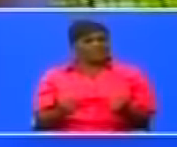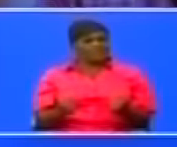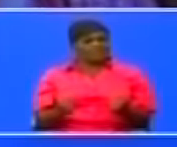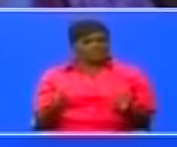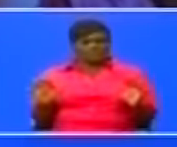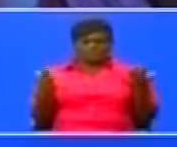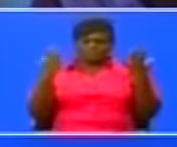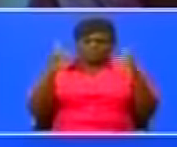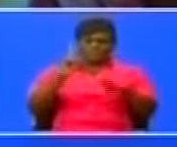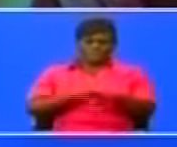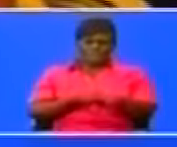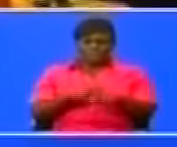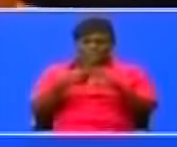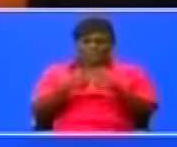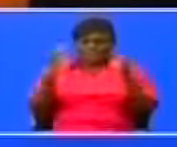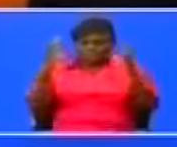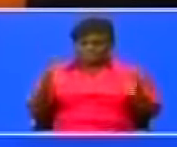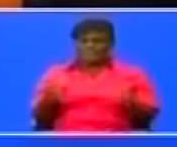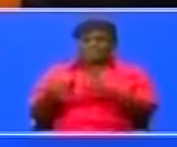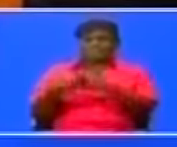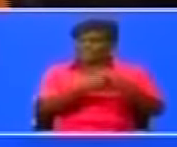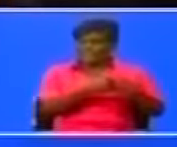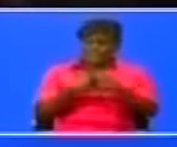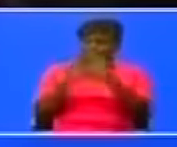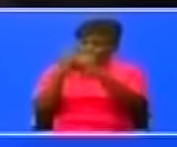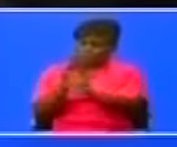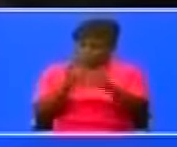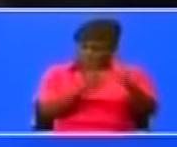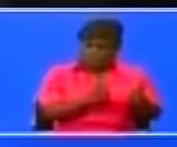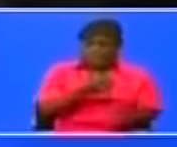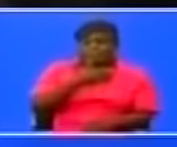to many it was, but now the biggest hurdle for the fettered individuals is to